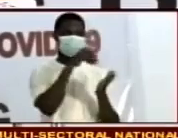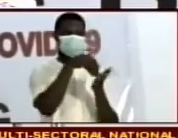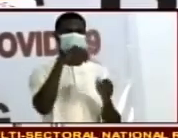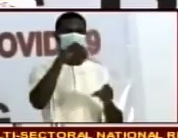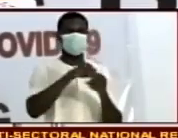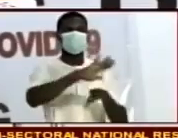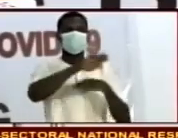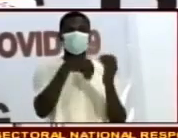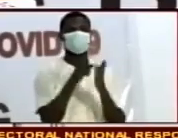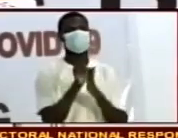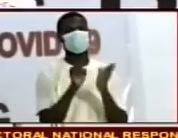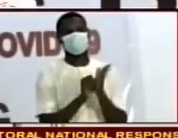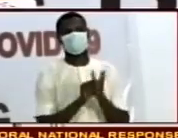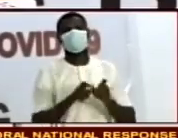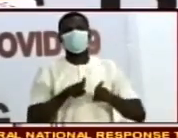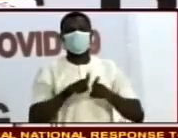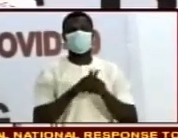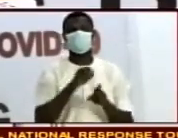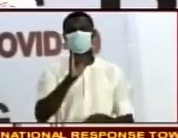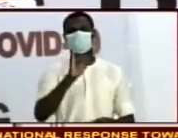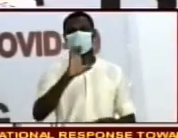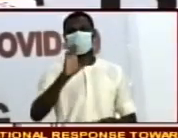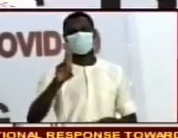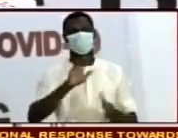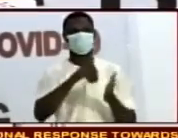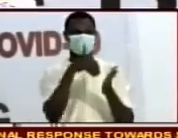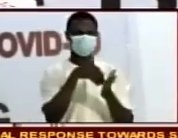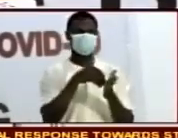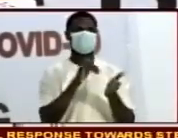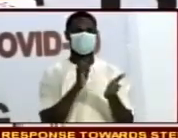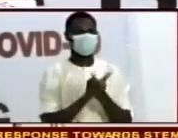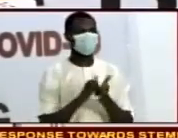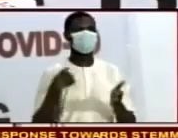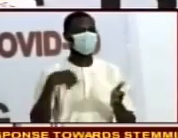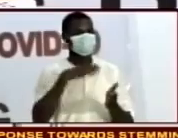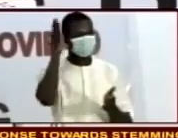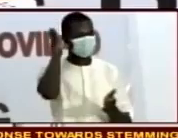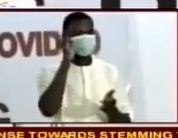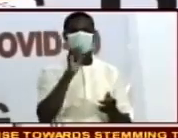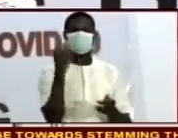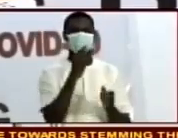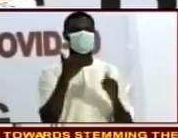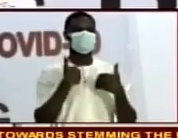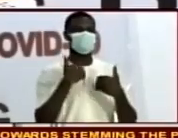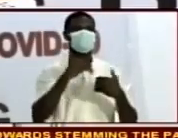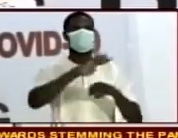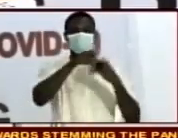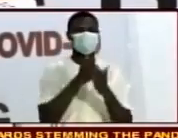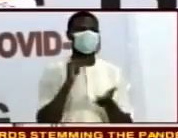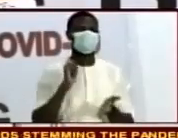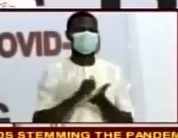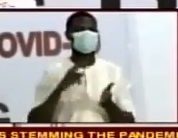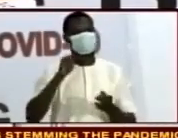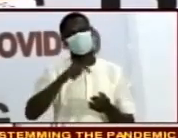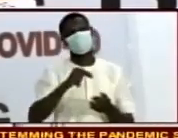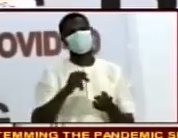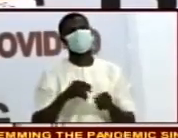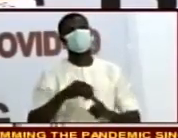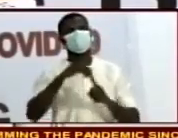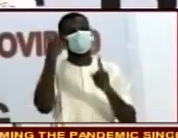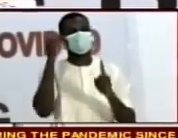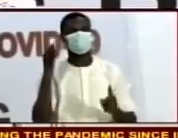also ICU centers, so that the idea of being unprepared does not catch anybody on the wrong foot again in future. So